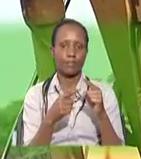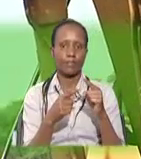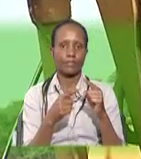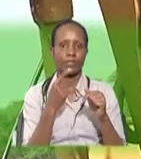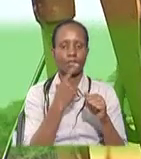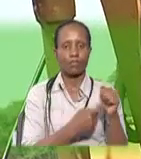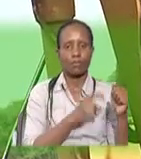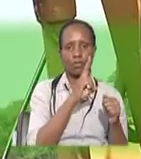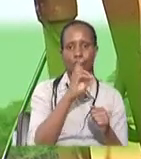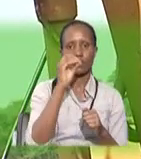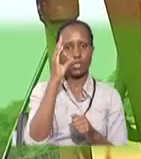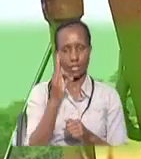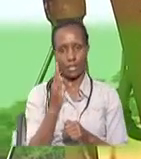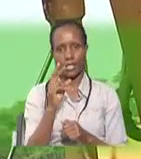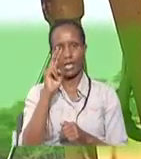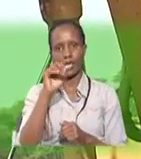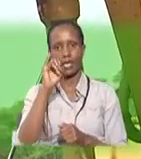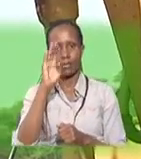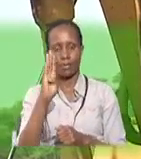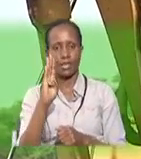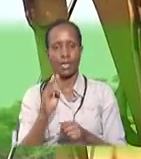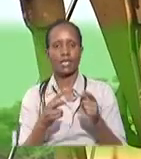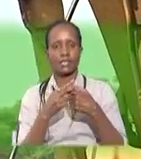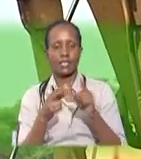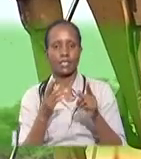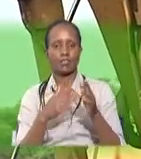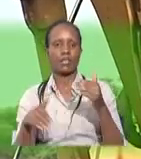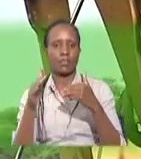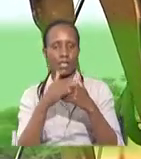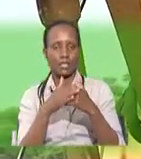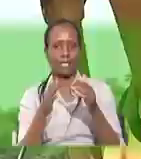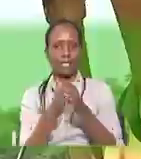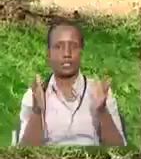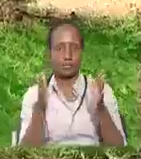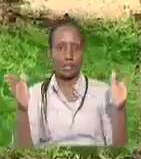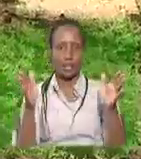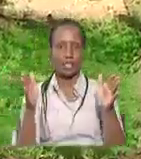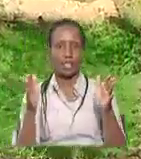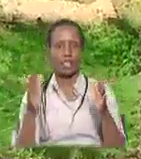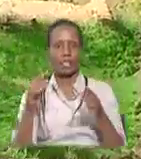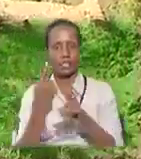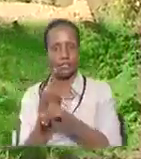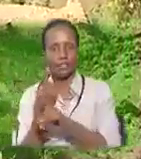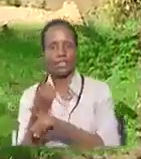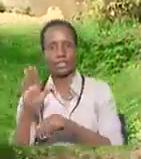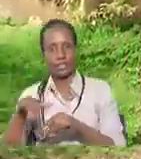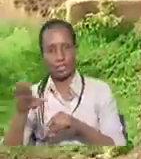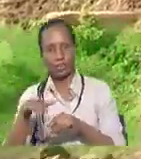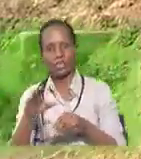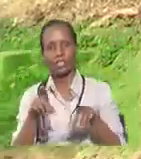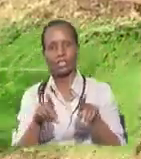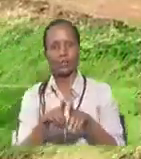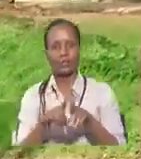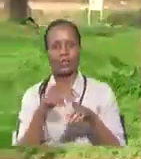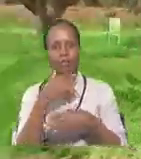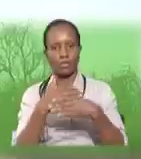Since 2003, the National Irrigation Board has embarked on rehabilitation and expansion of existing irrigation schemes,